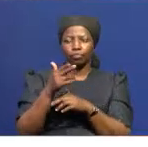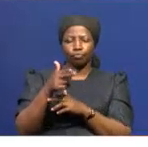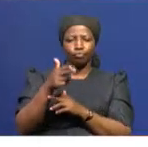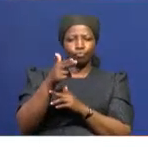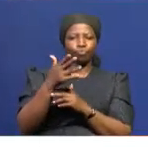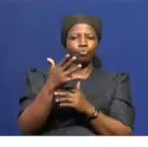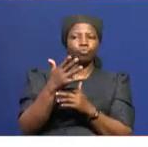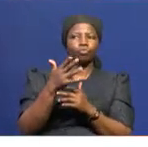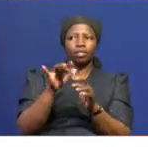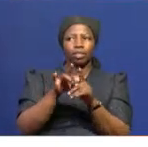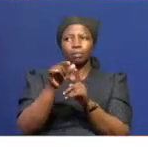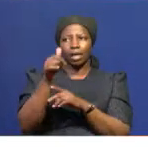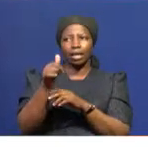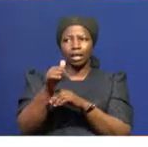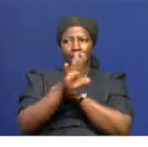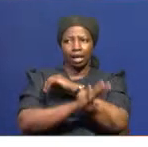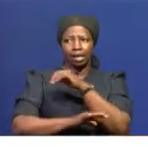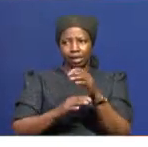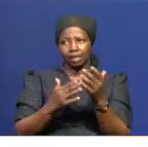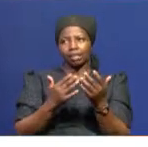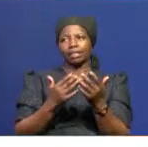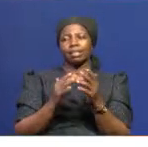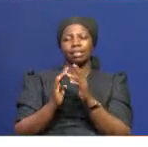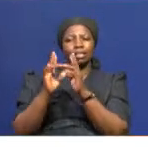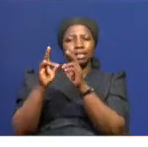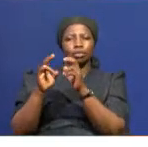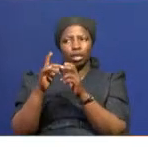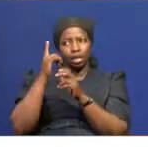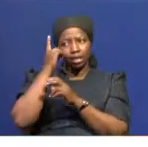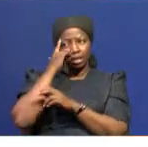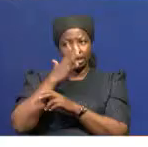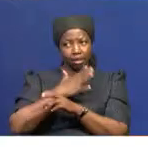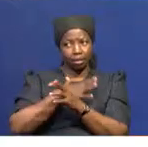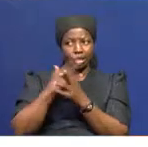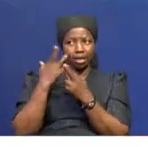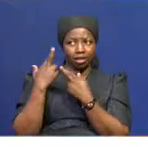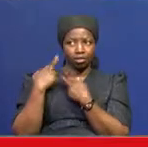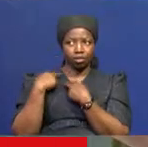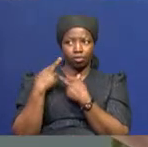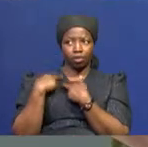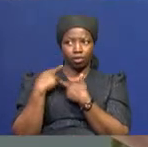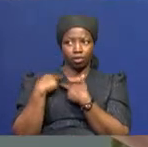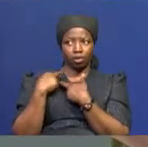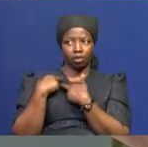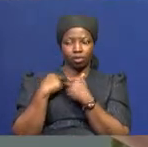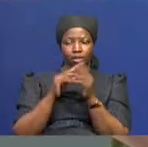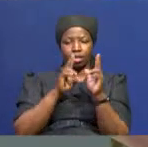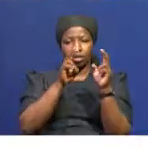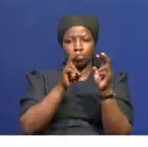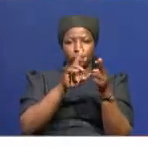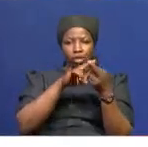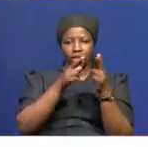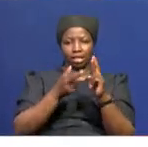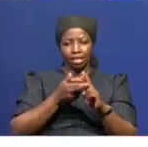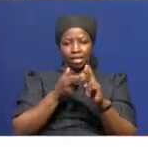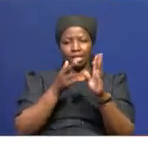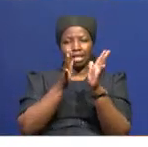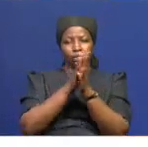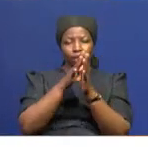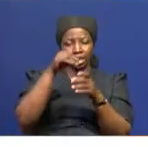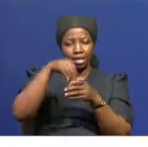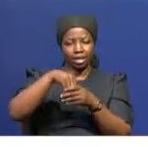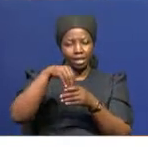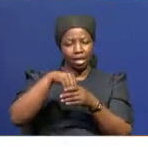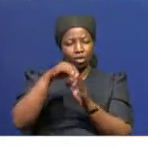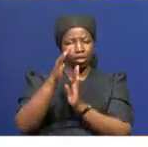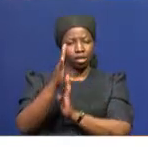munitions and issues of other countries. I think my responsibility is issues related to internal